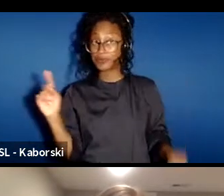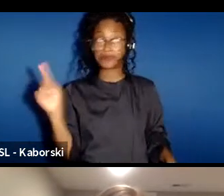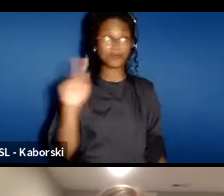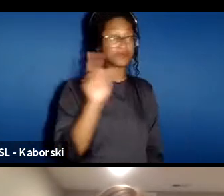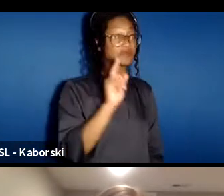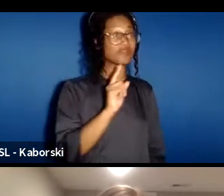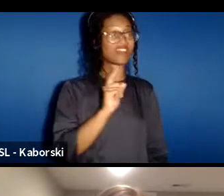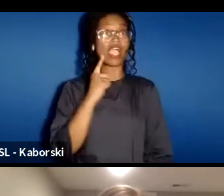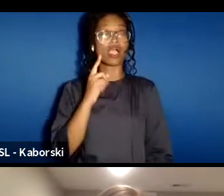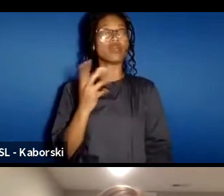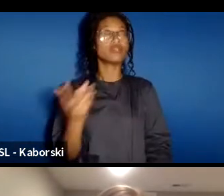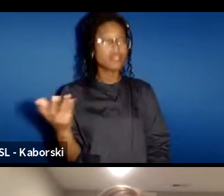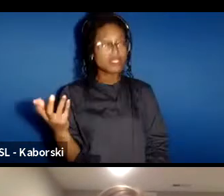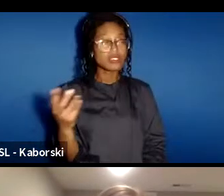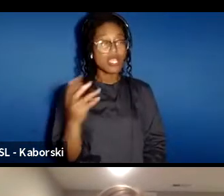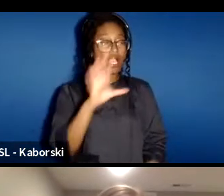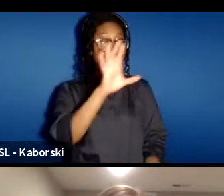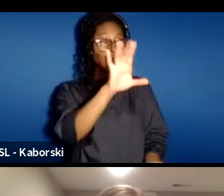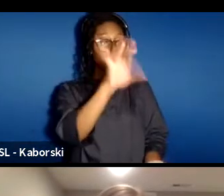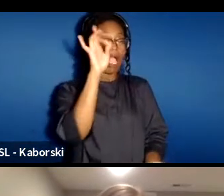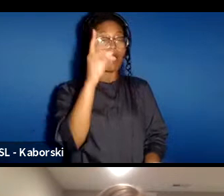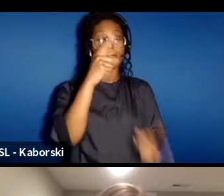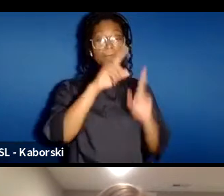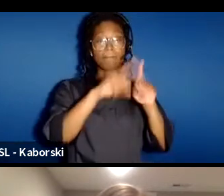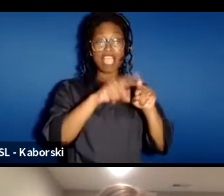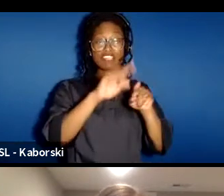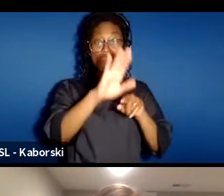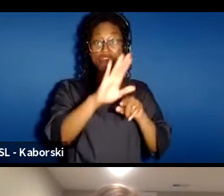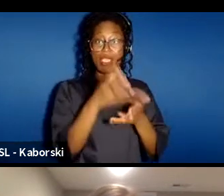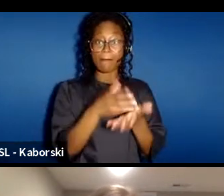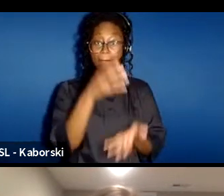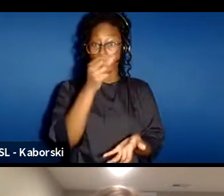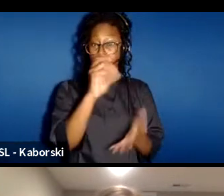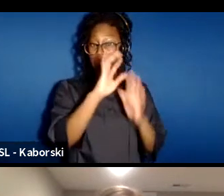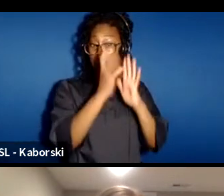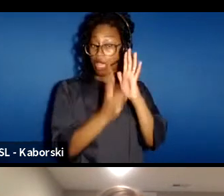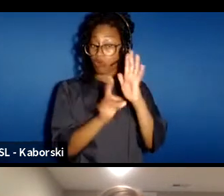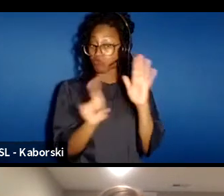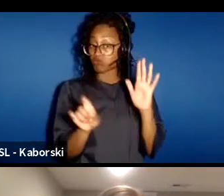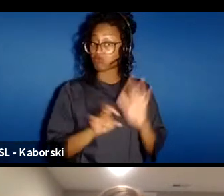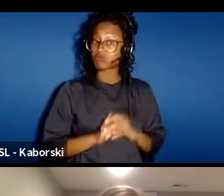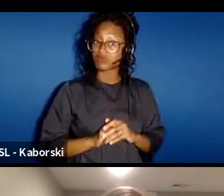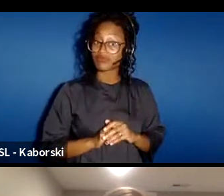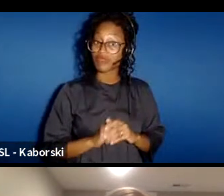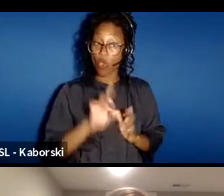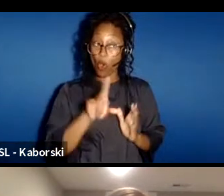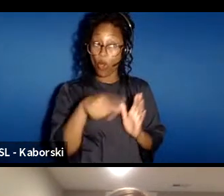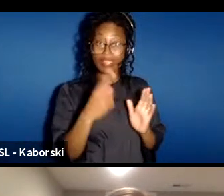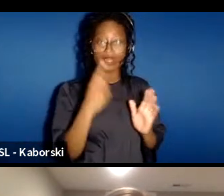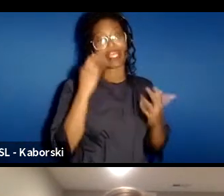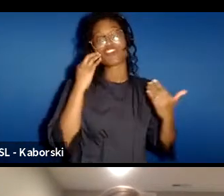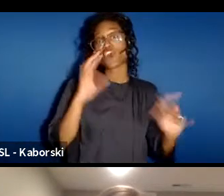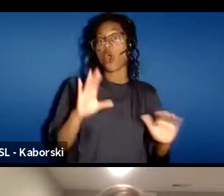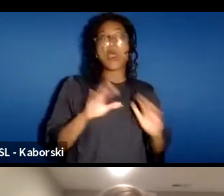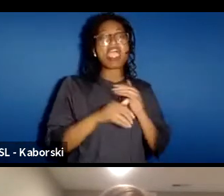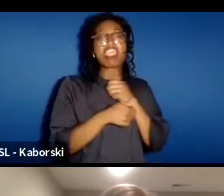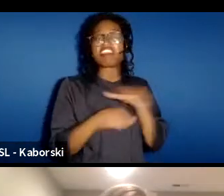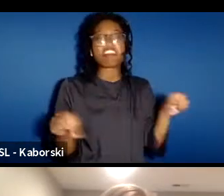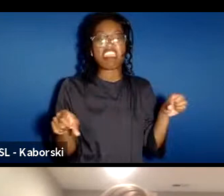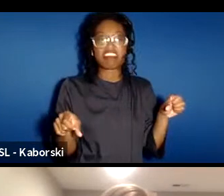up and buying something based on the design only? Like you don't know a thing about